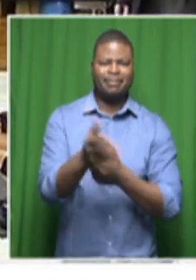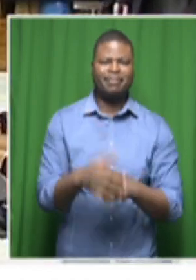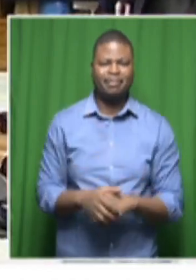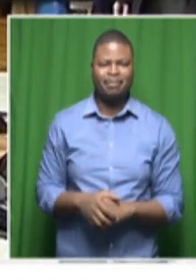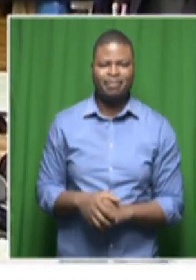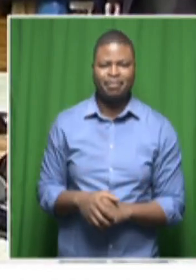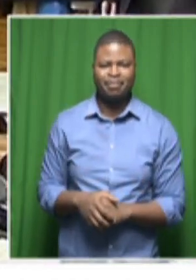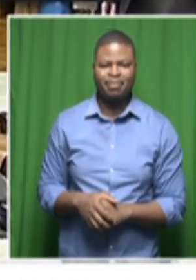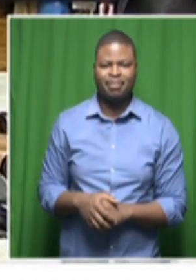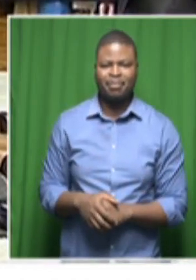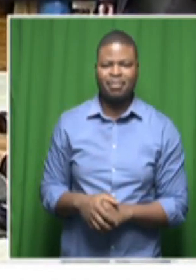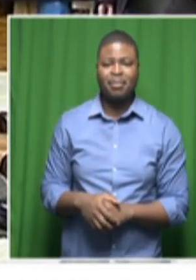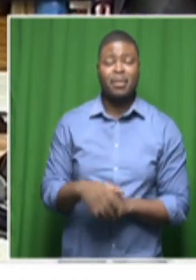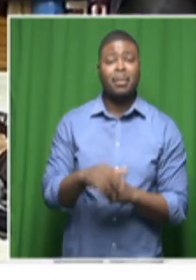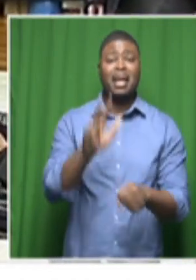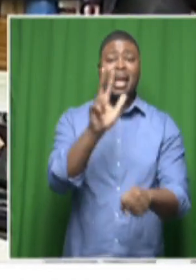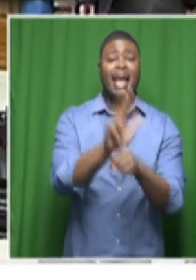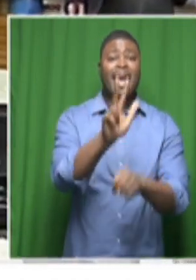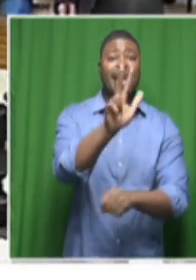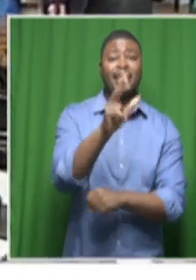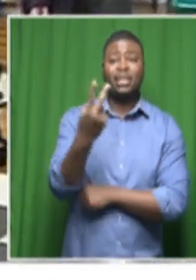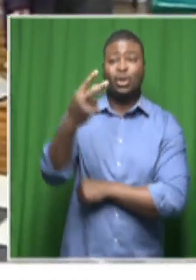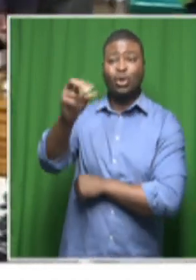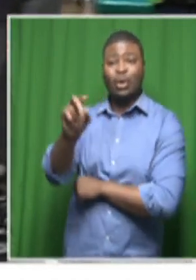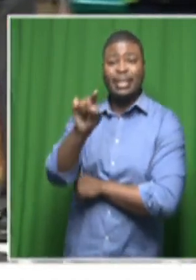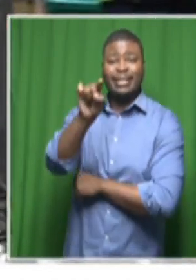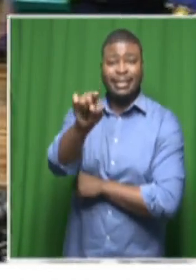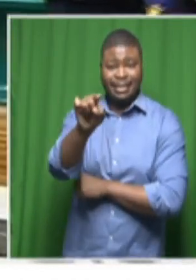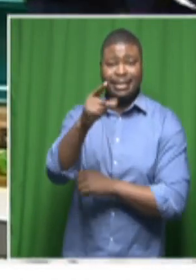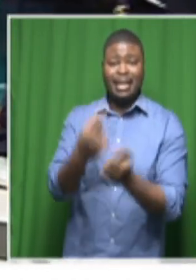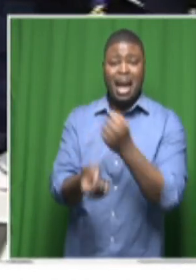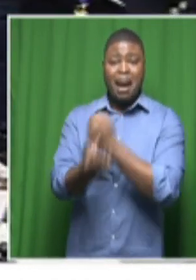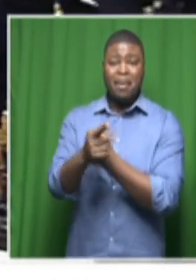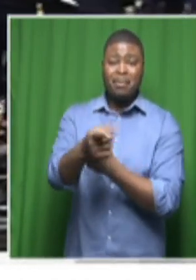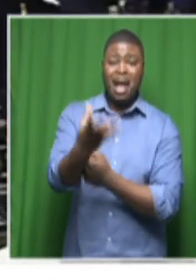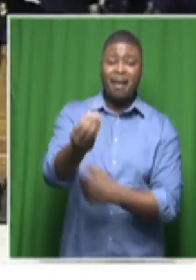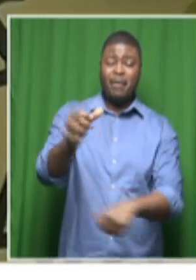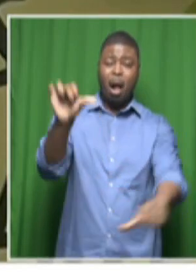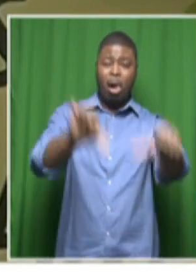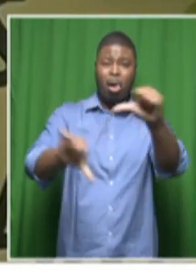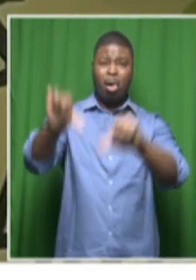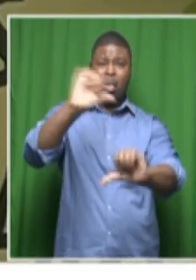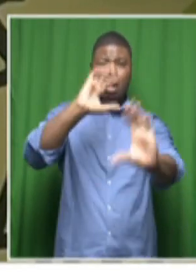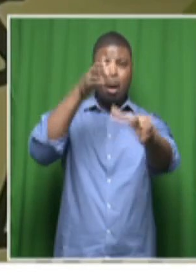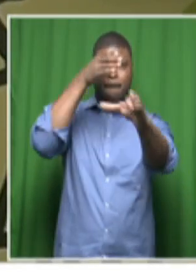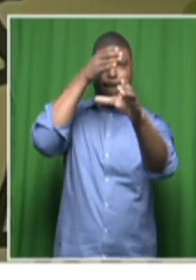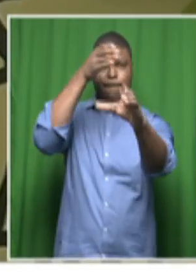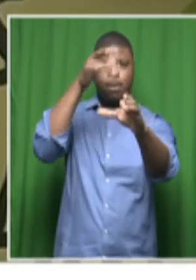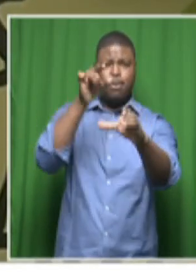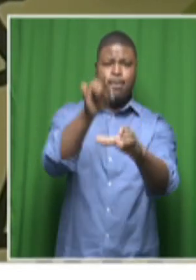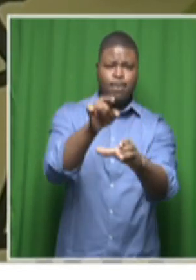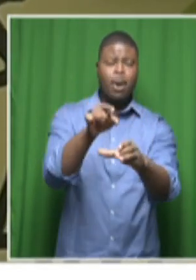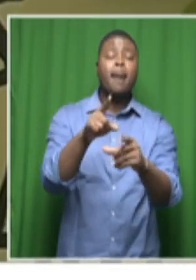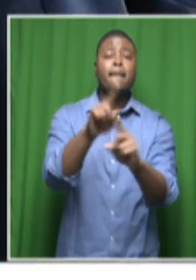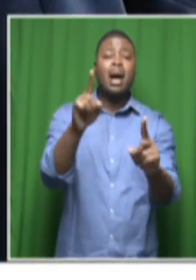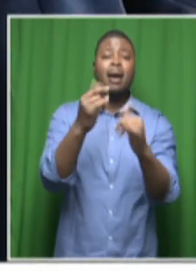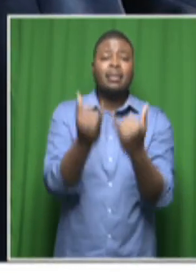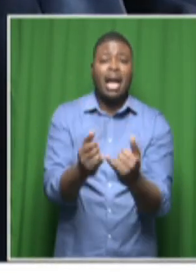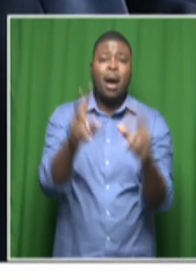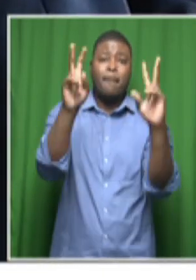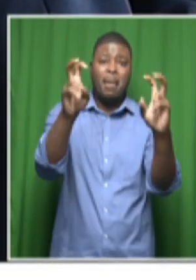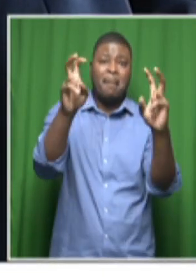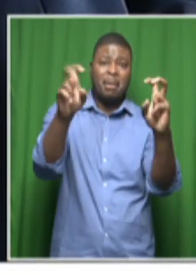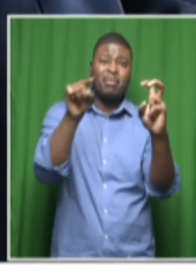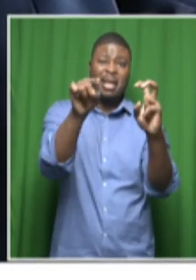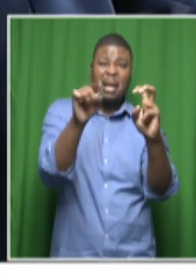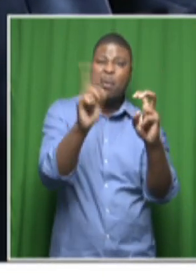The 1820 Settlers Monument is a hive of activities again with science on top of the agenda. This year's theme is Back to Basics,